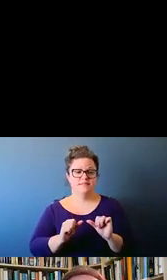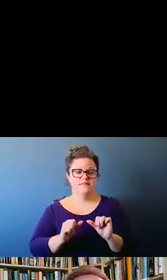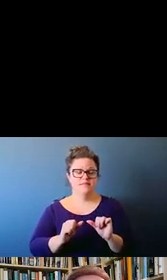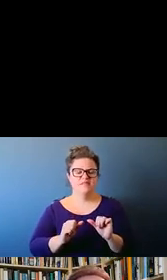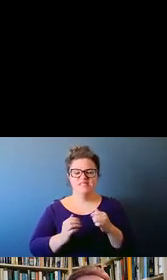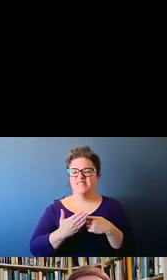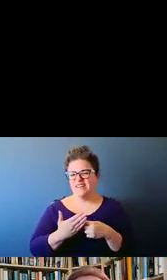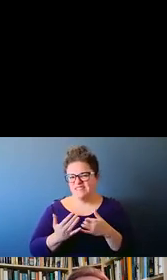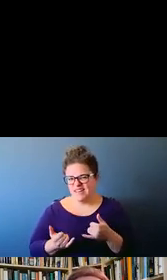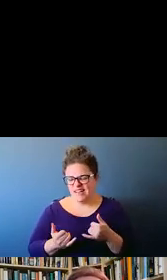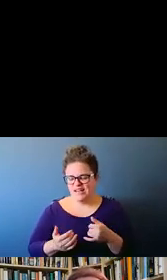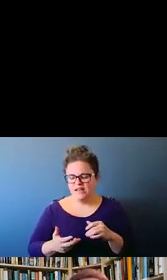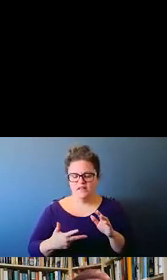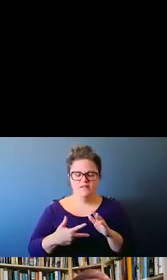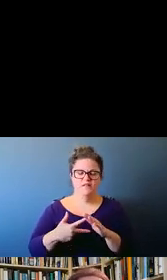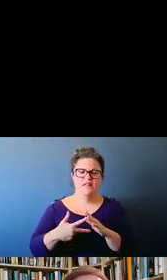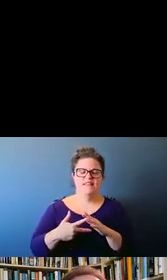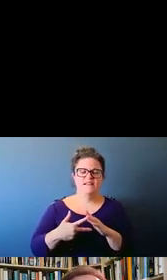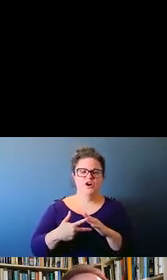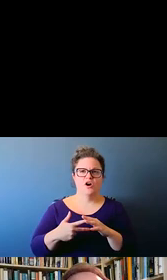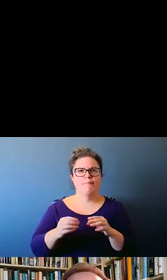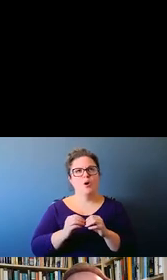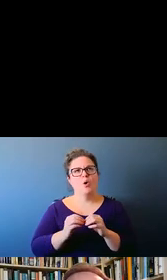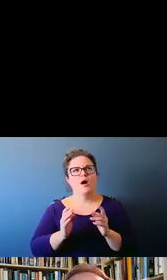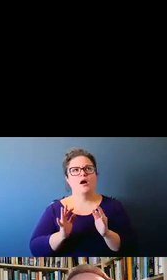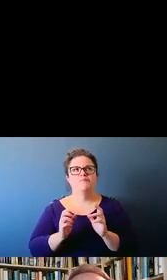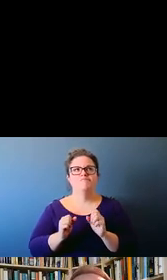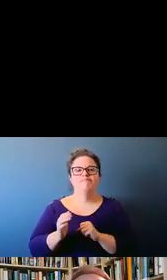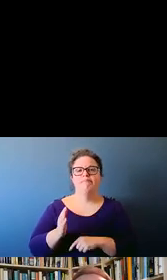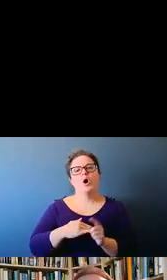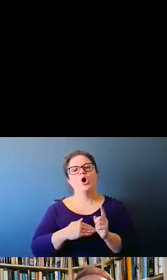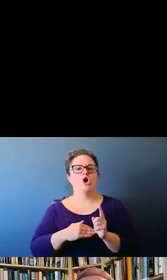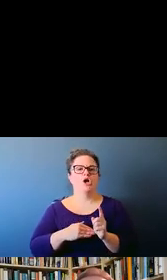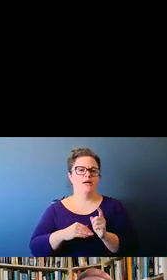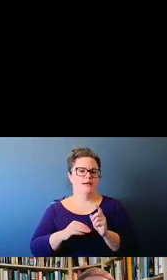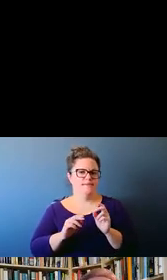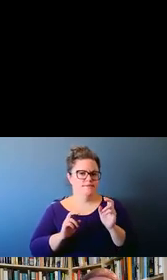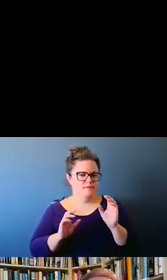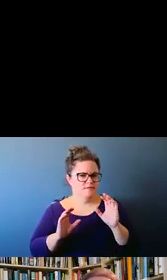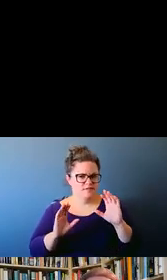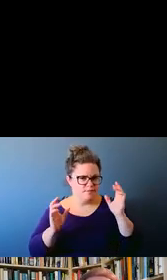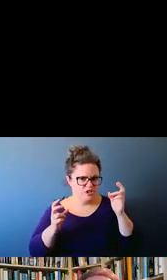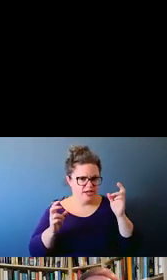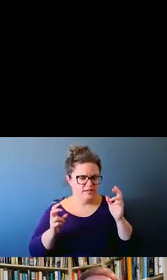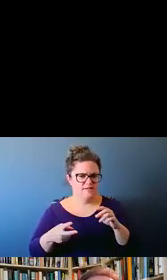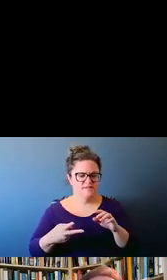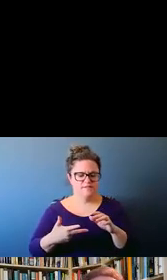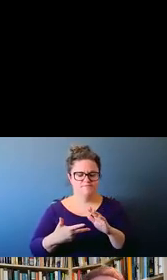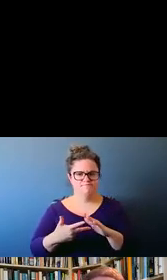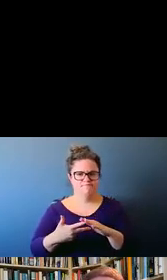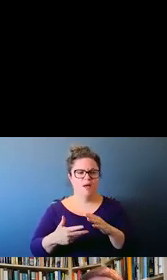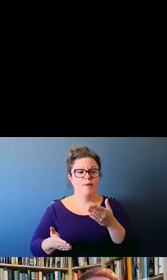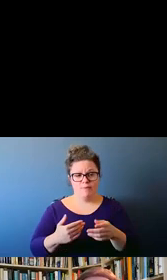these are a more modern group of subjects, and you may have heard of this term before,